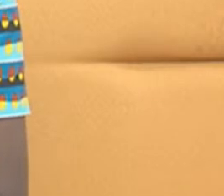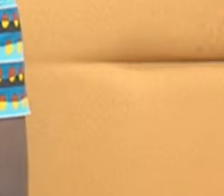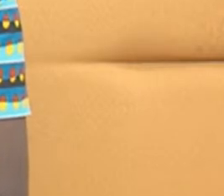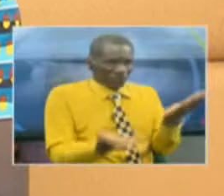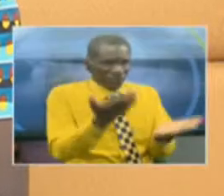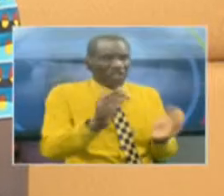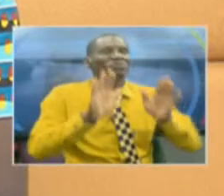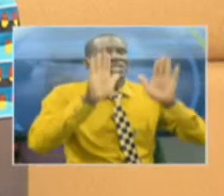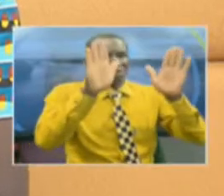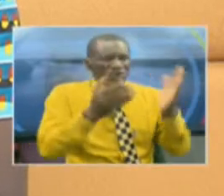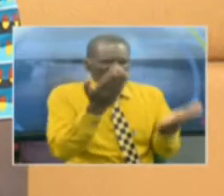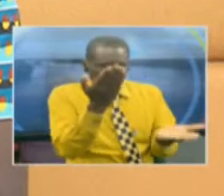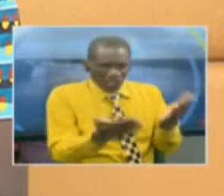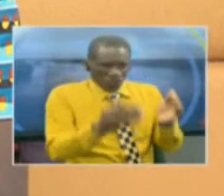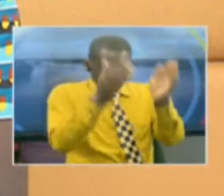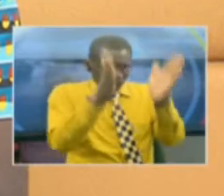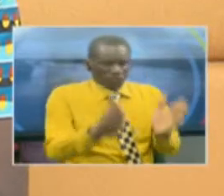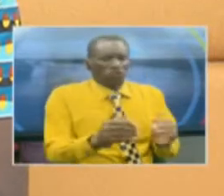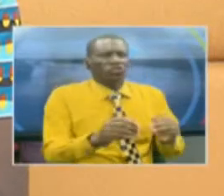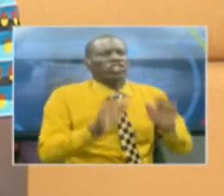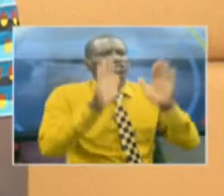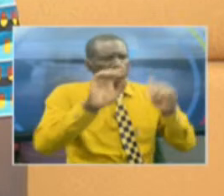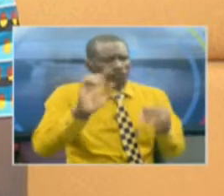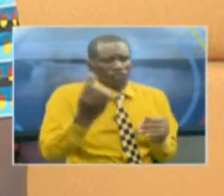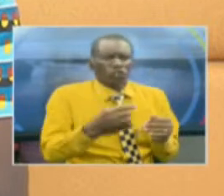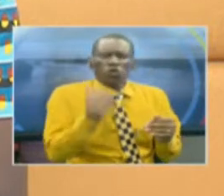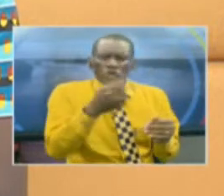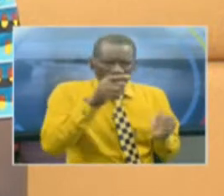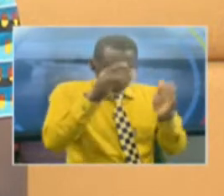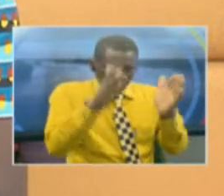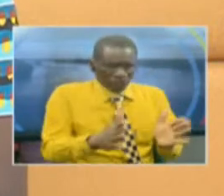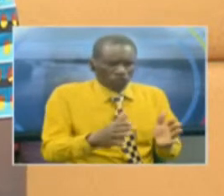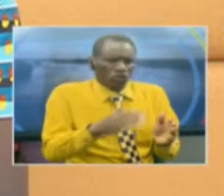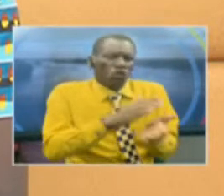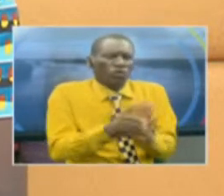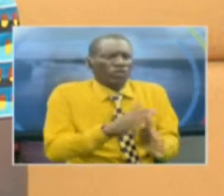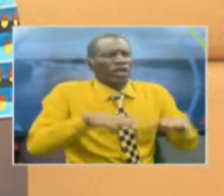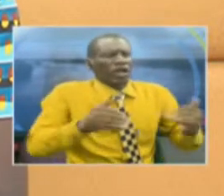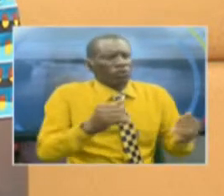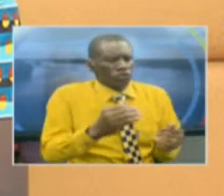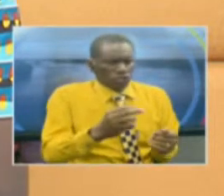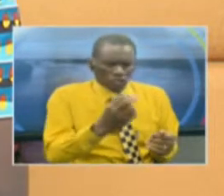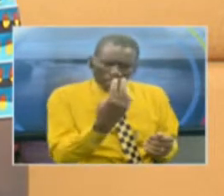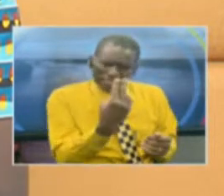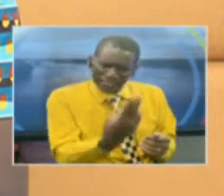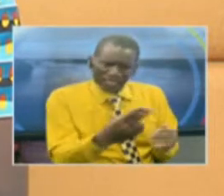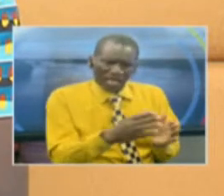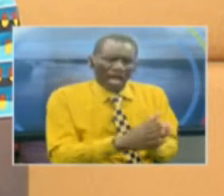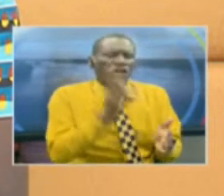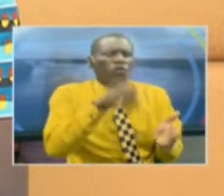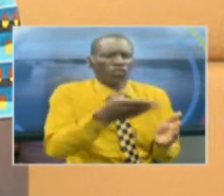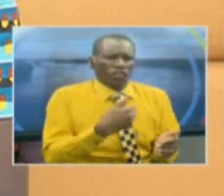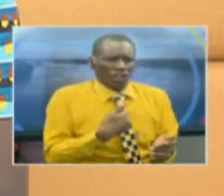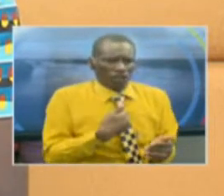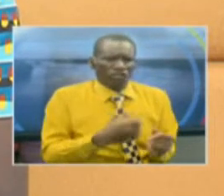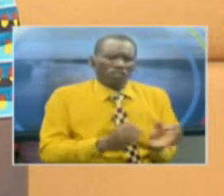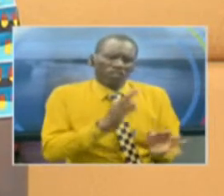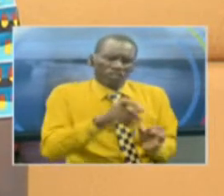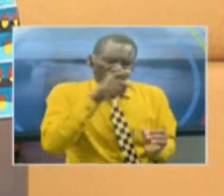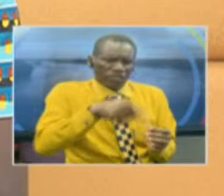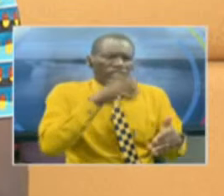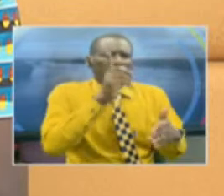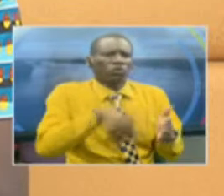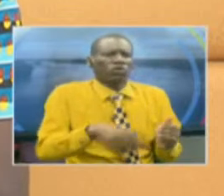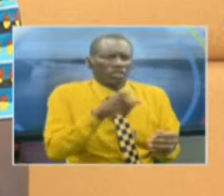need to come first. Who is this person? Minus how they look, minus what they have. See, if that is what you're going